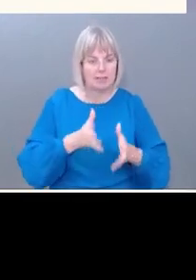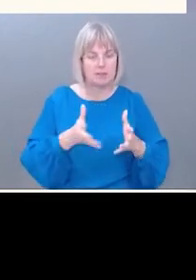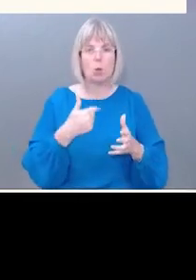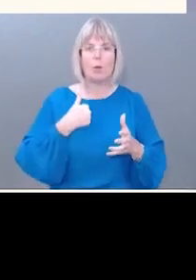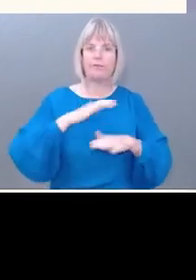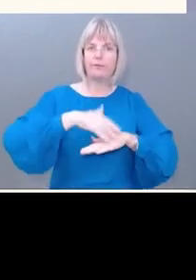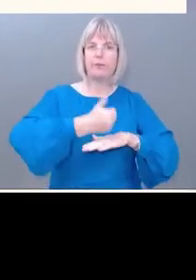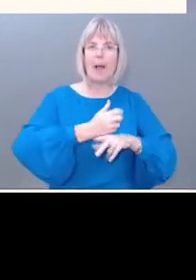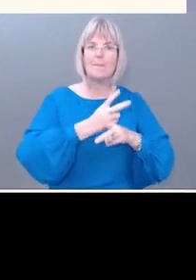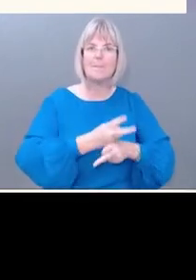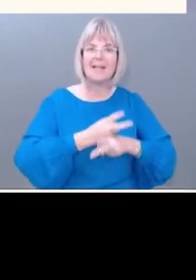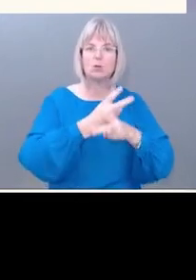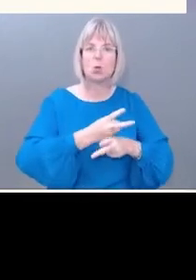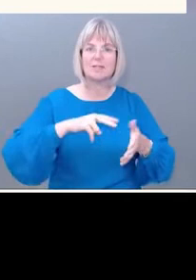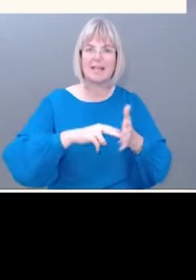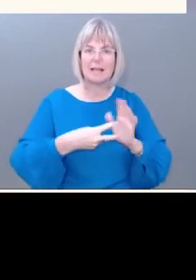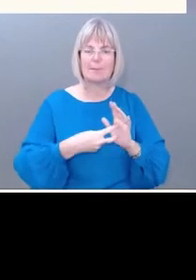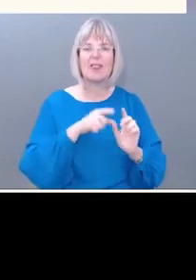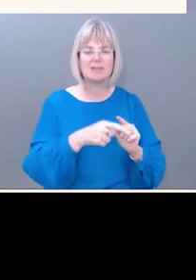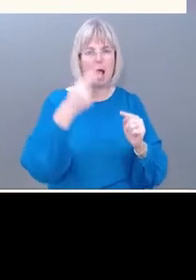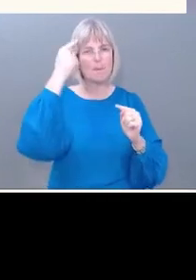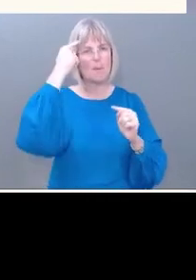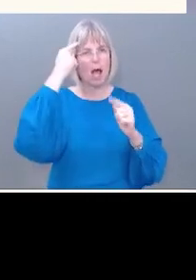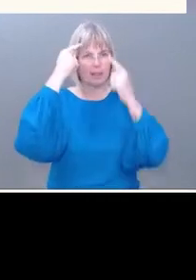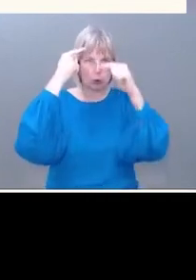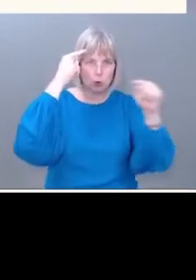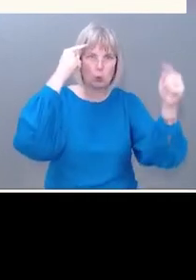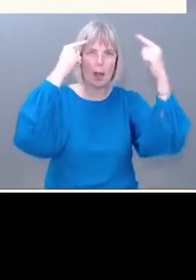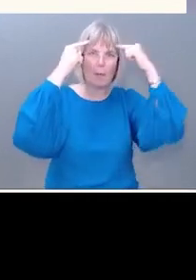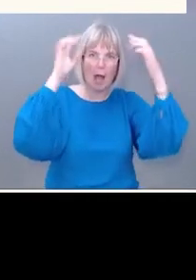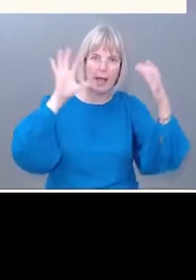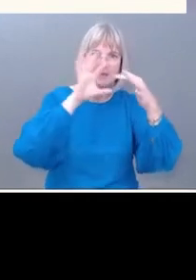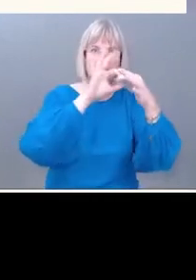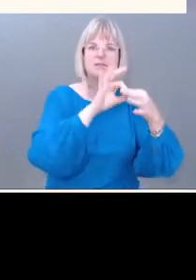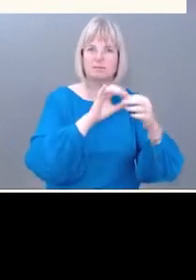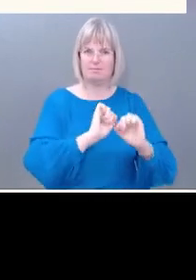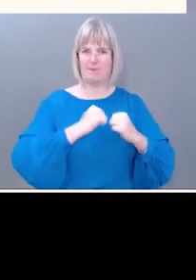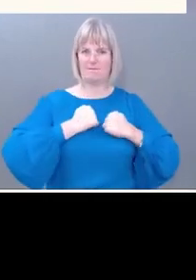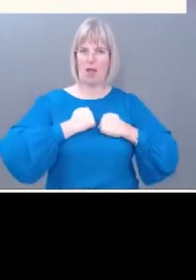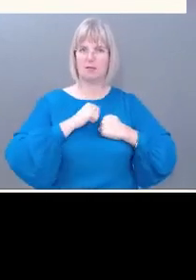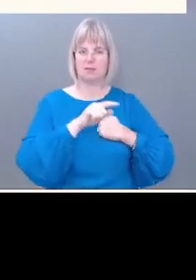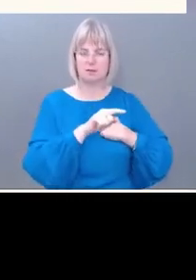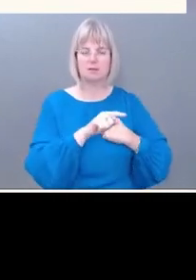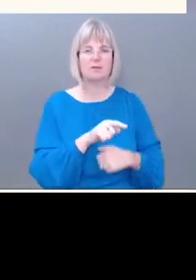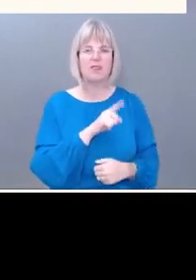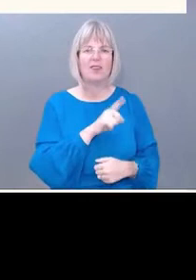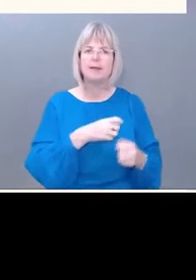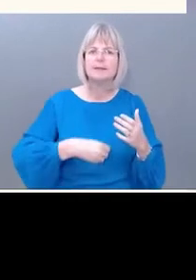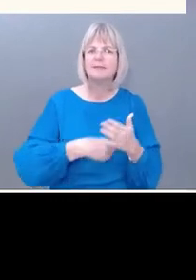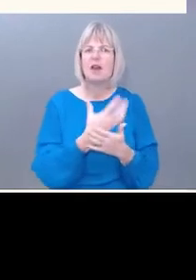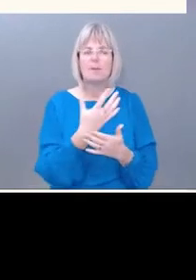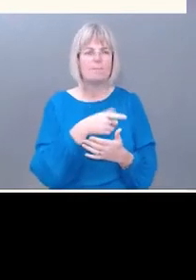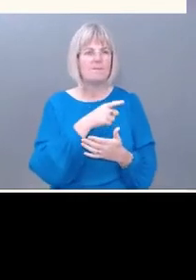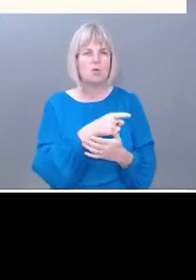So that's called the Mind to Mind mentoring scheme for us. And that's been developed through consultation with undergraduate